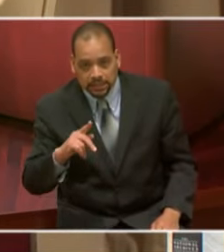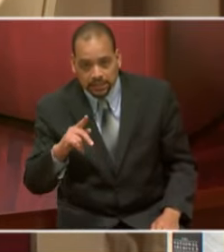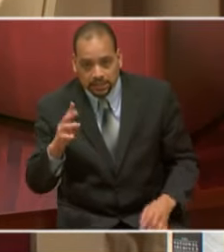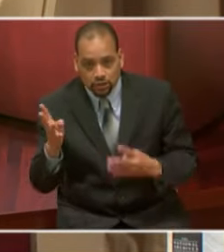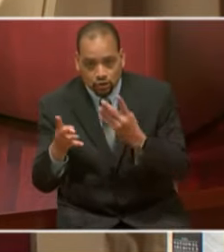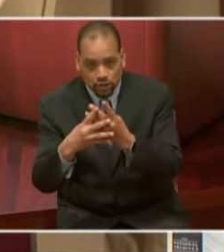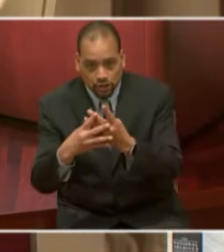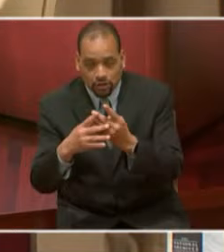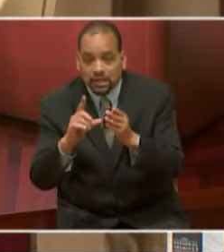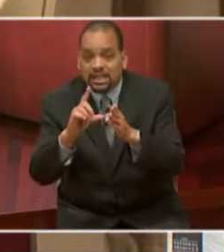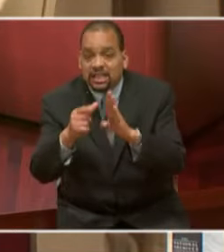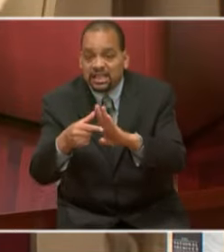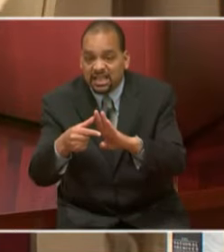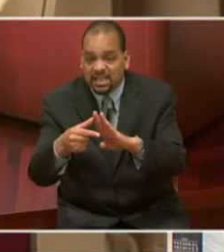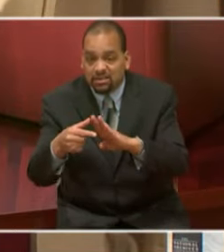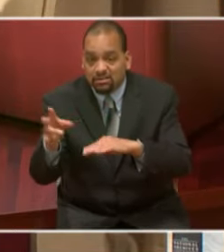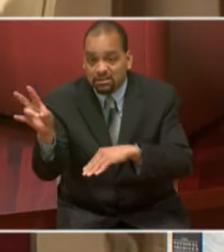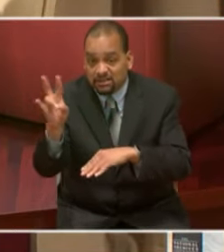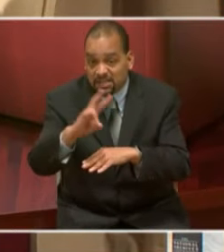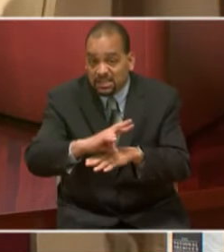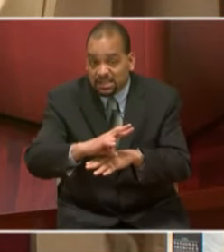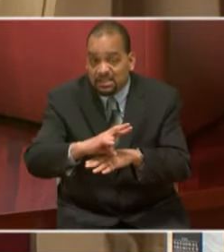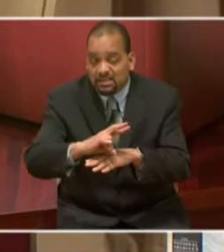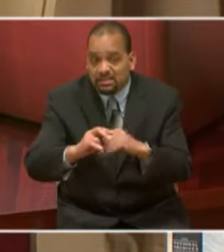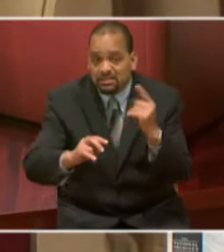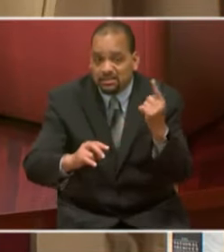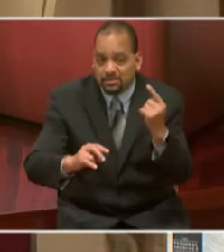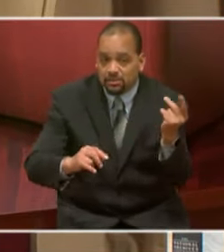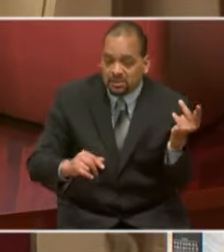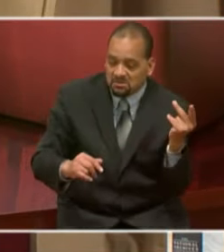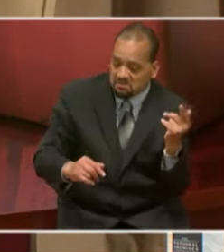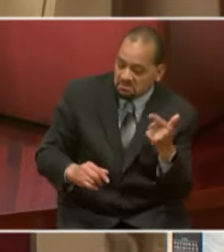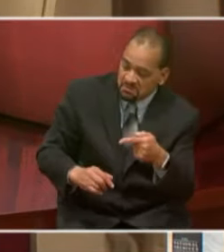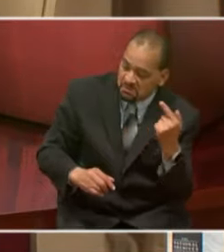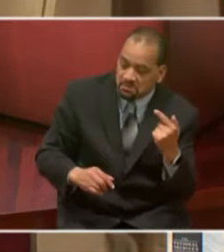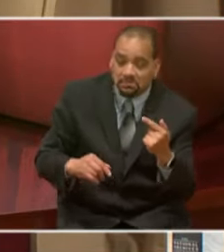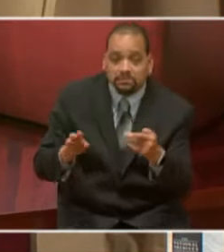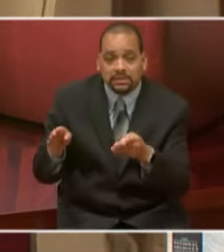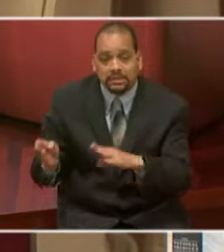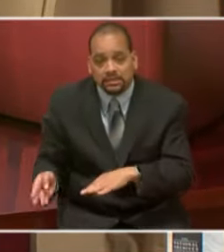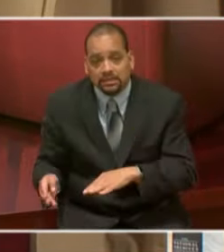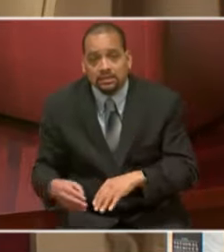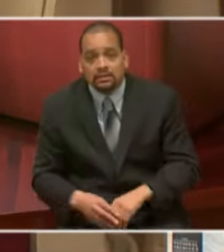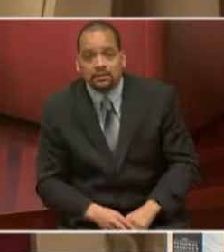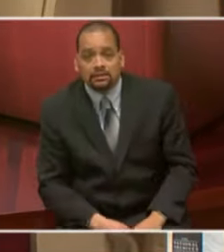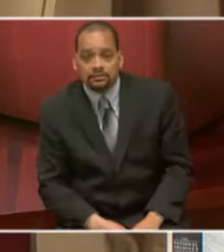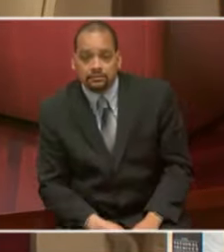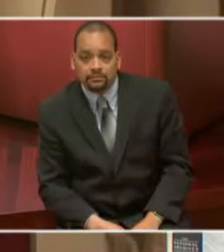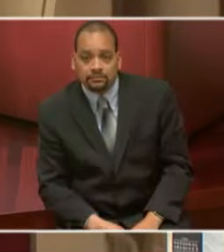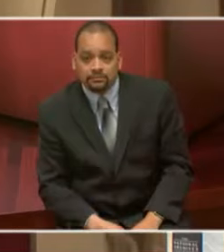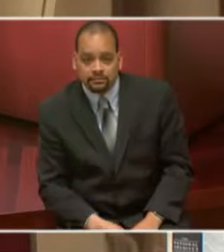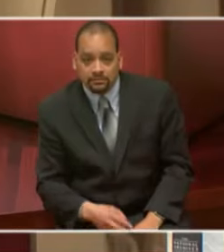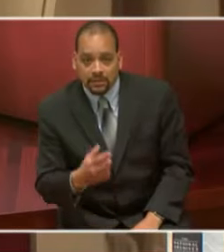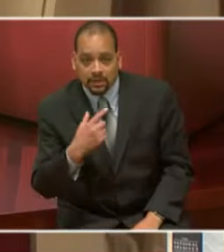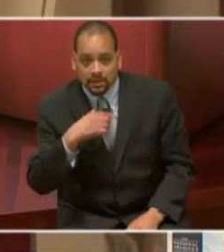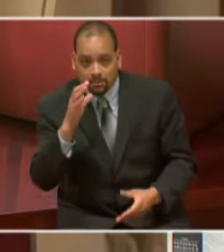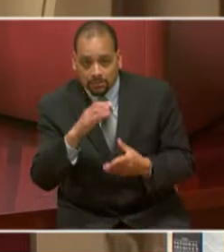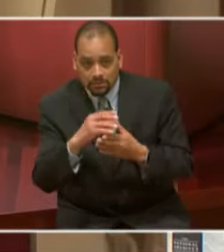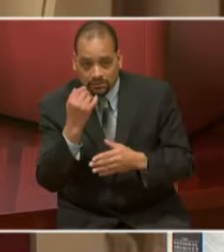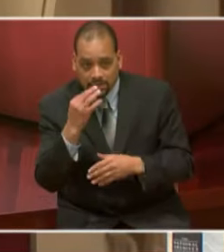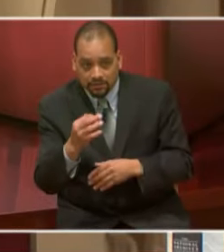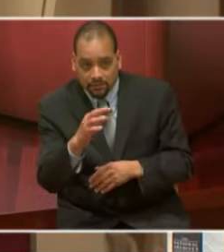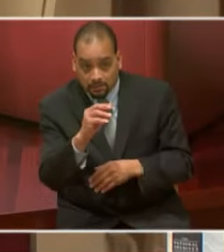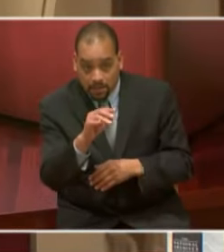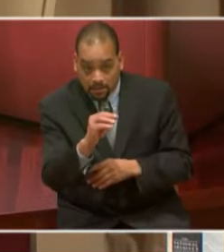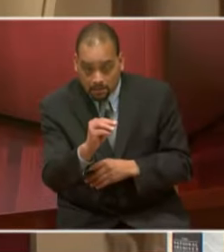wondering what you think about that, and where we still have to go with voting equality.